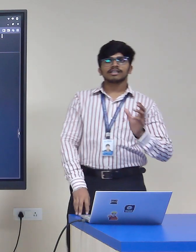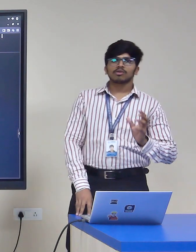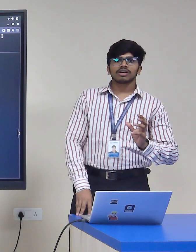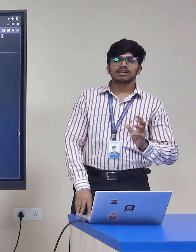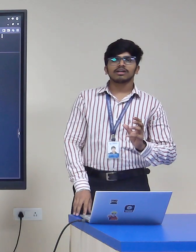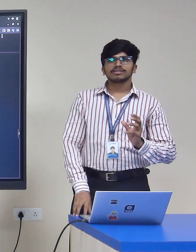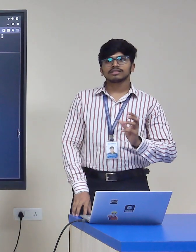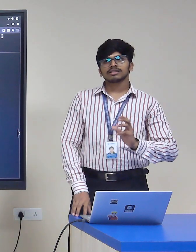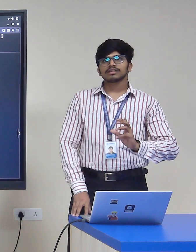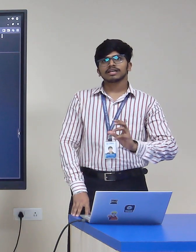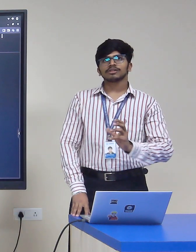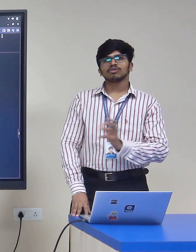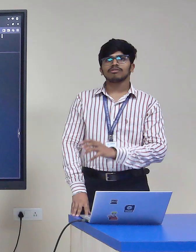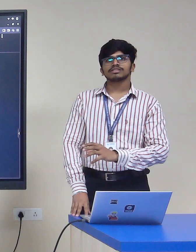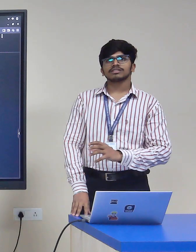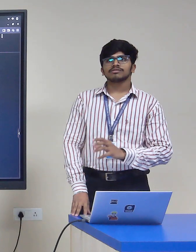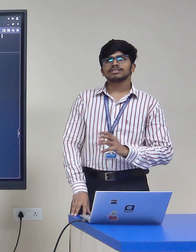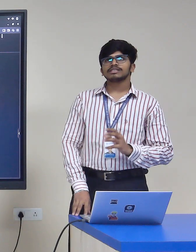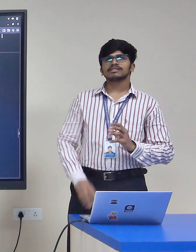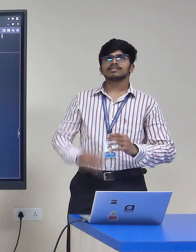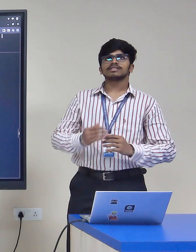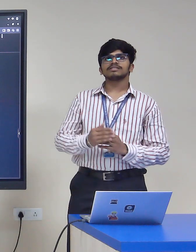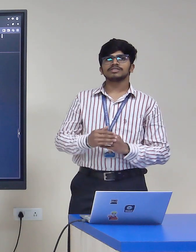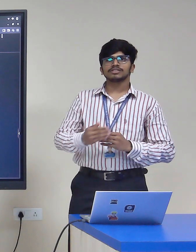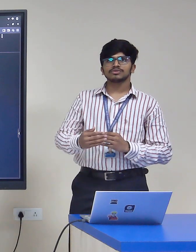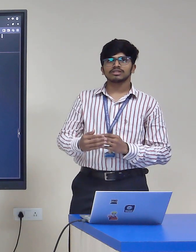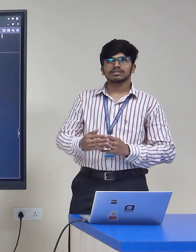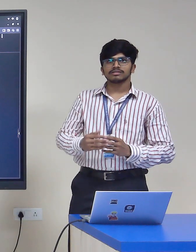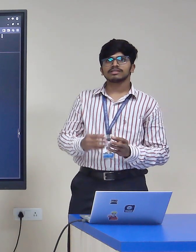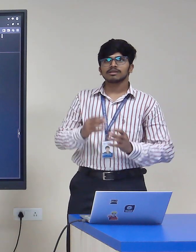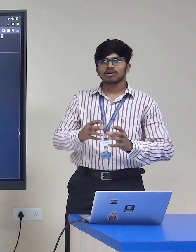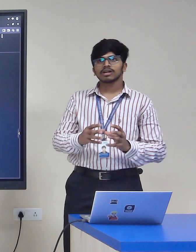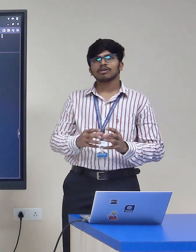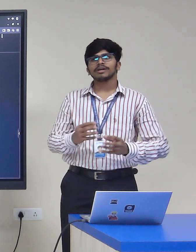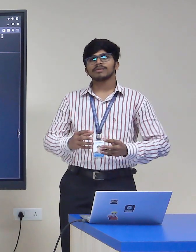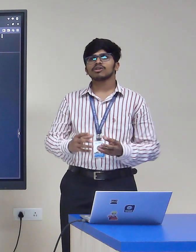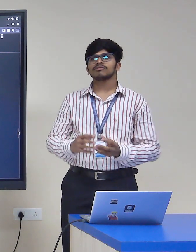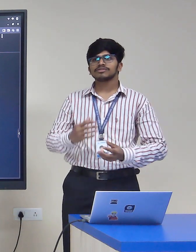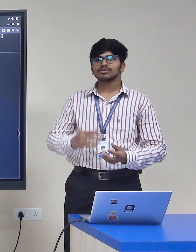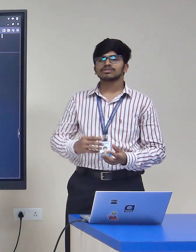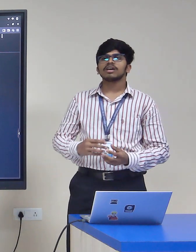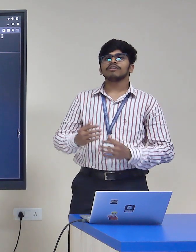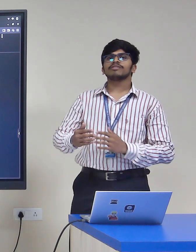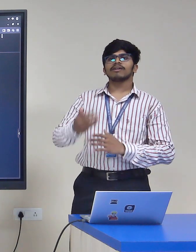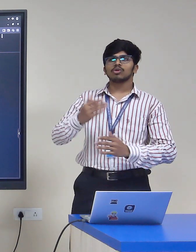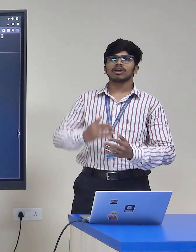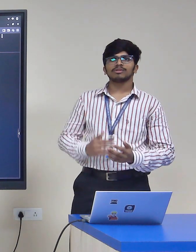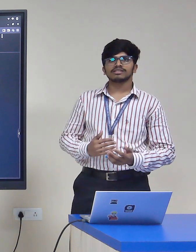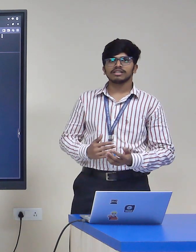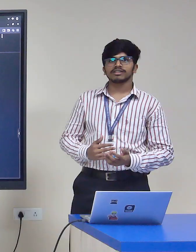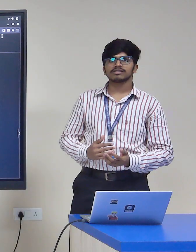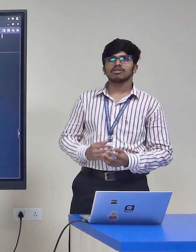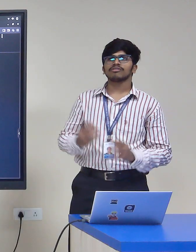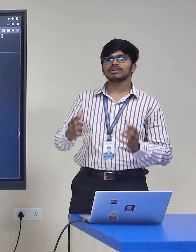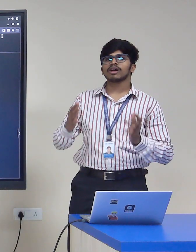an CNN model which is a newer version, which is the things which is used. This is the model, operated model which we use when we have low